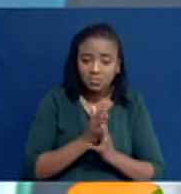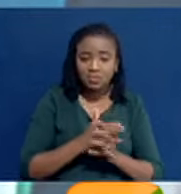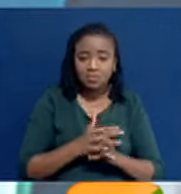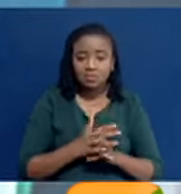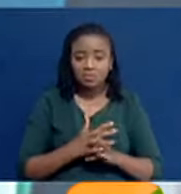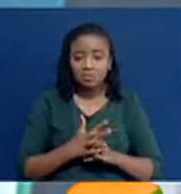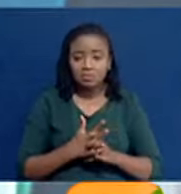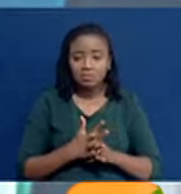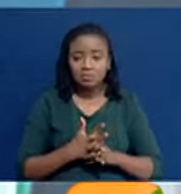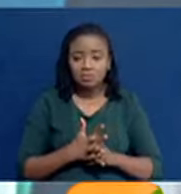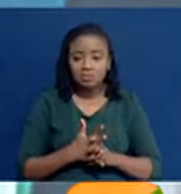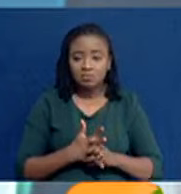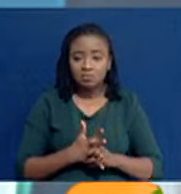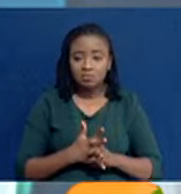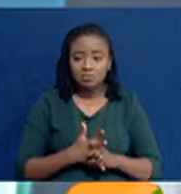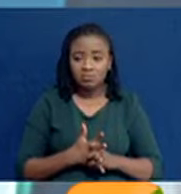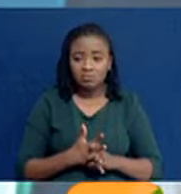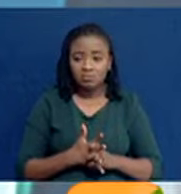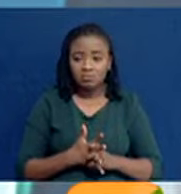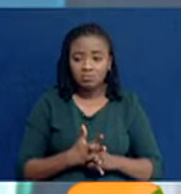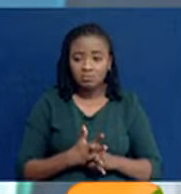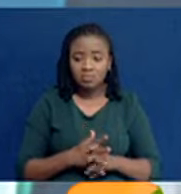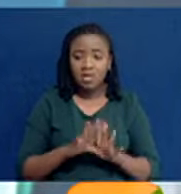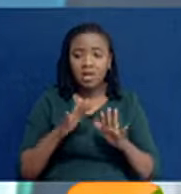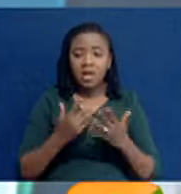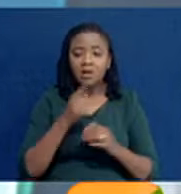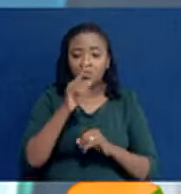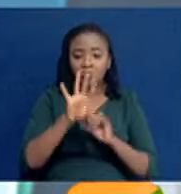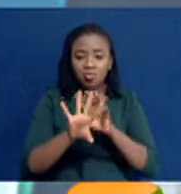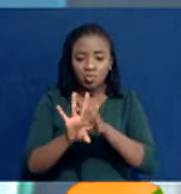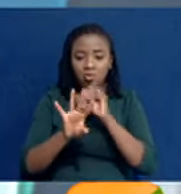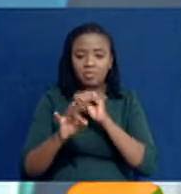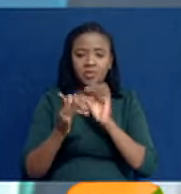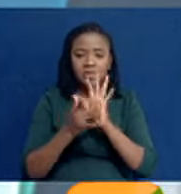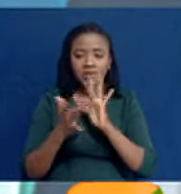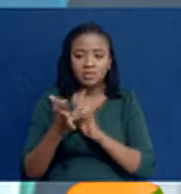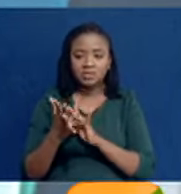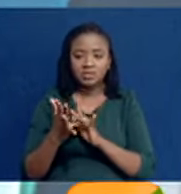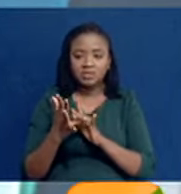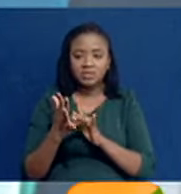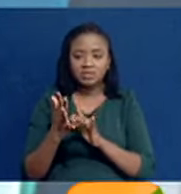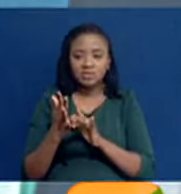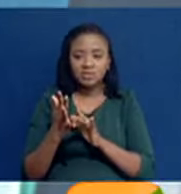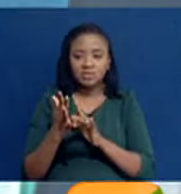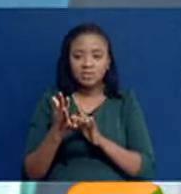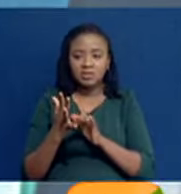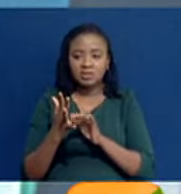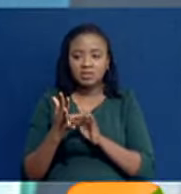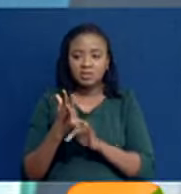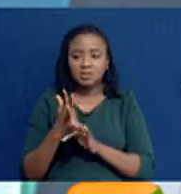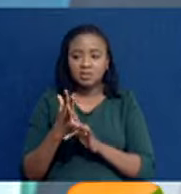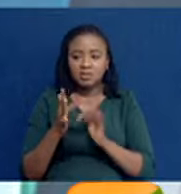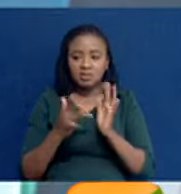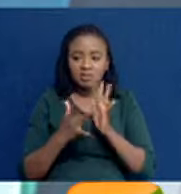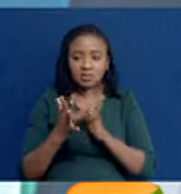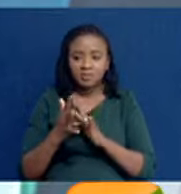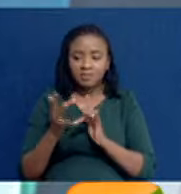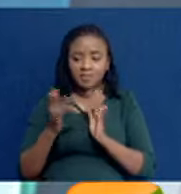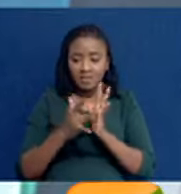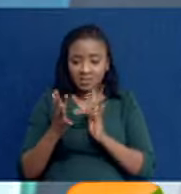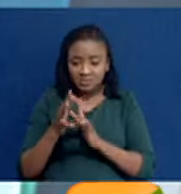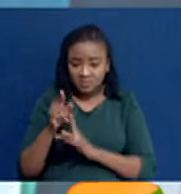Christ Jesus. He tells us, the book tells us, he washed